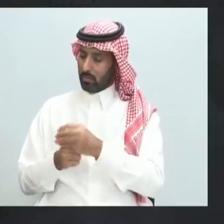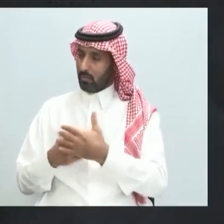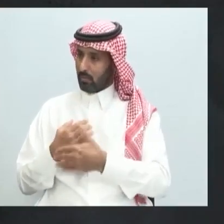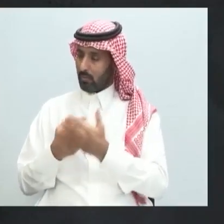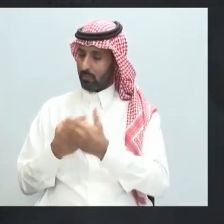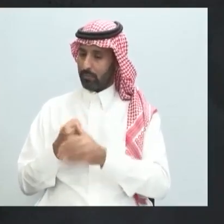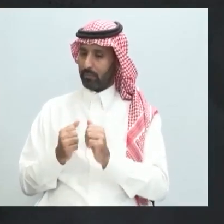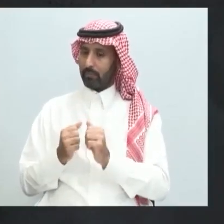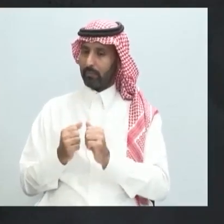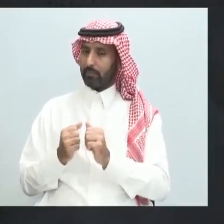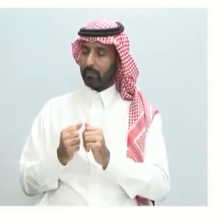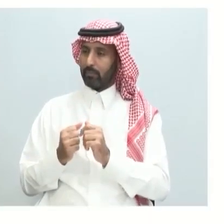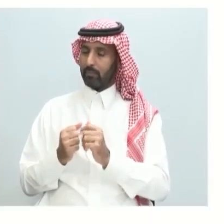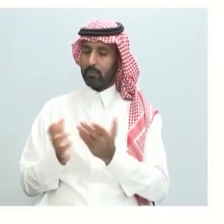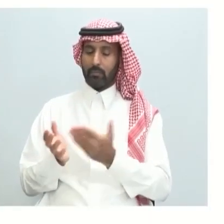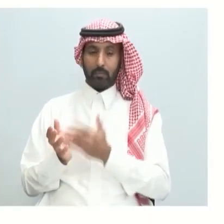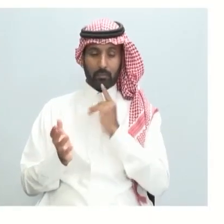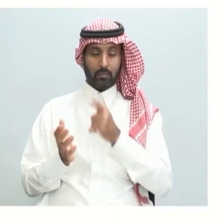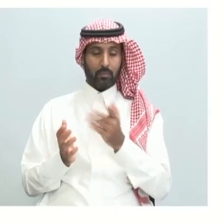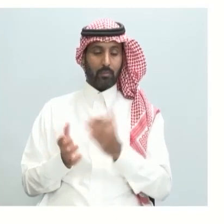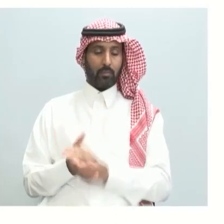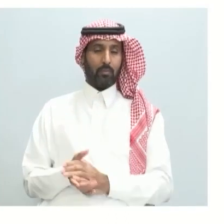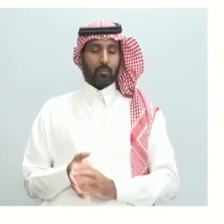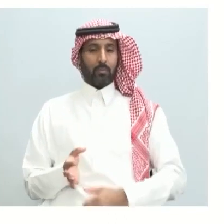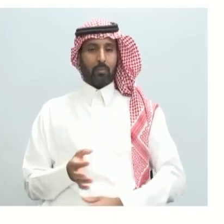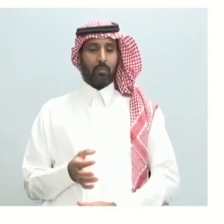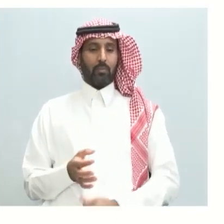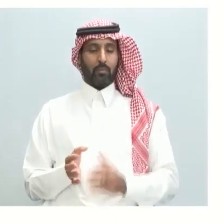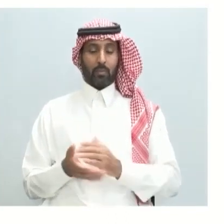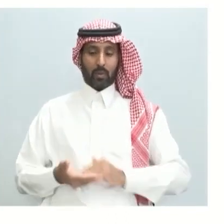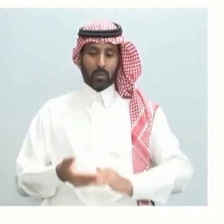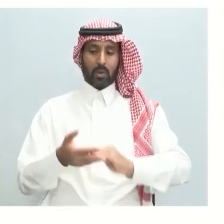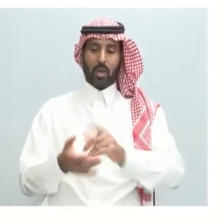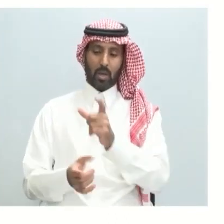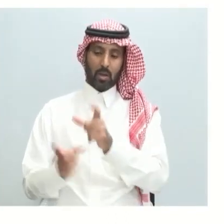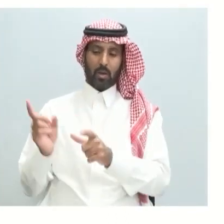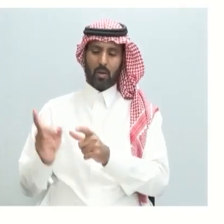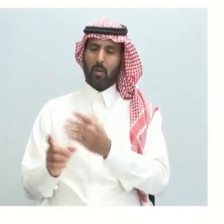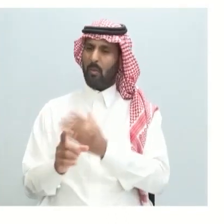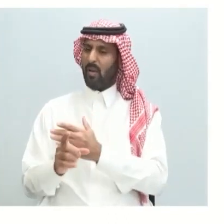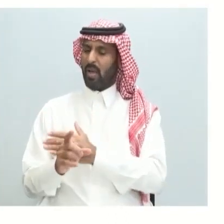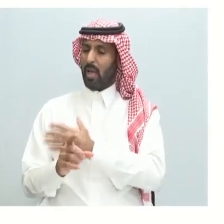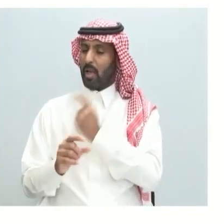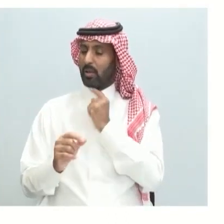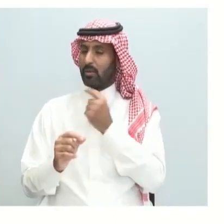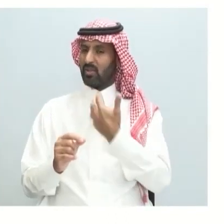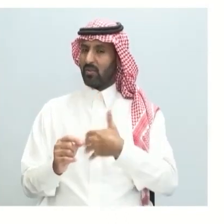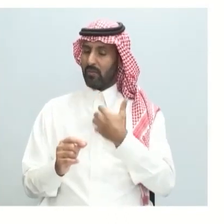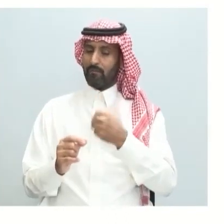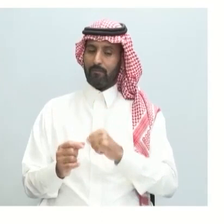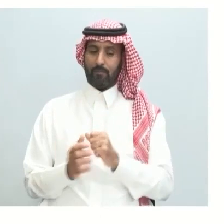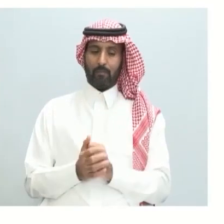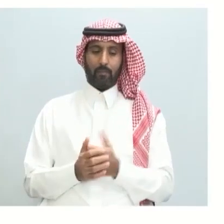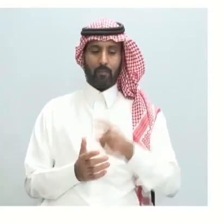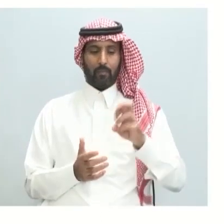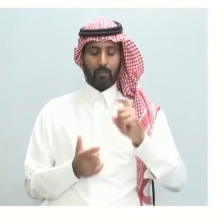and comfort him. So this is what means to comfort, to help someone who is hurt or feeling bad. Lodge,